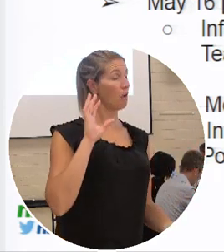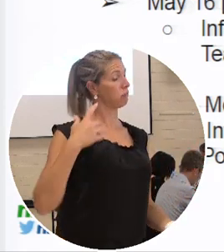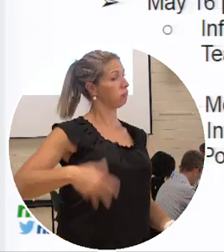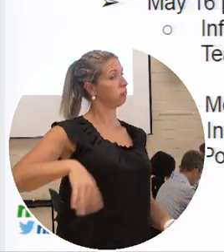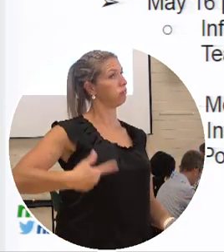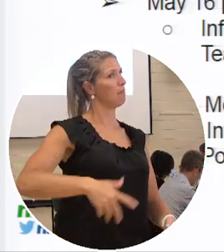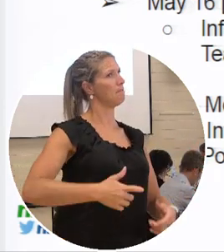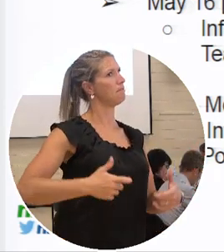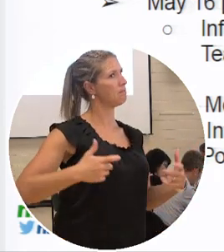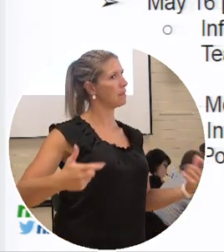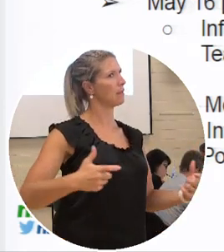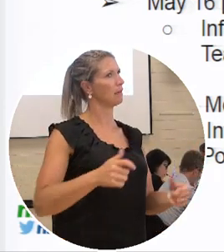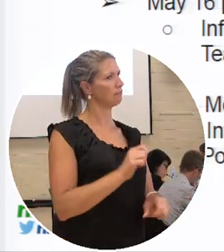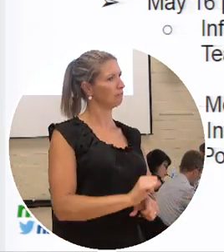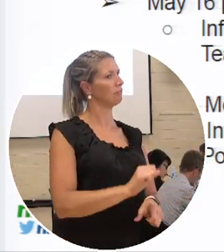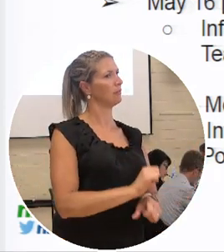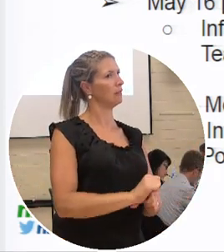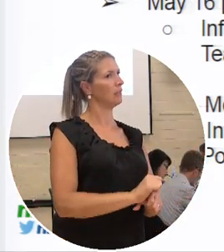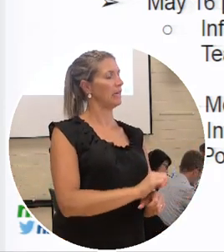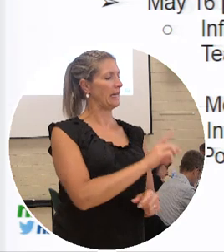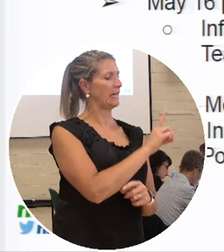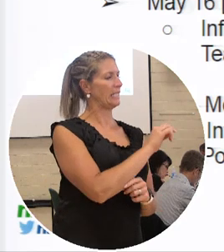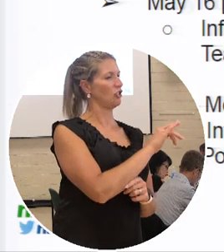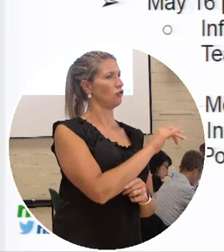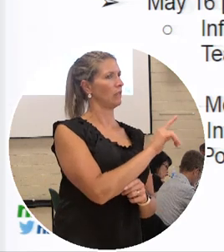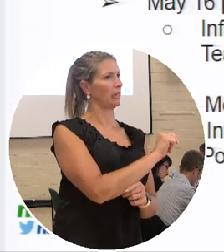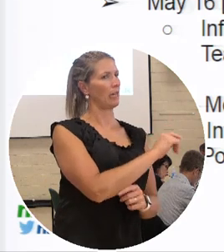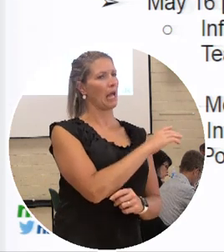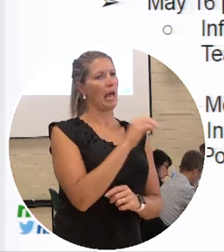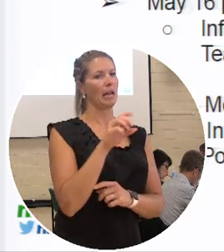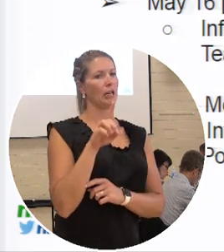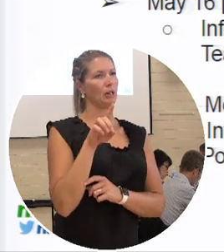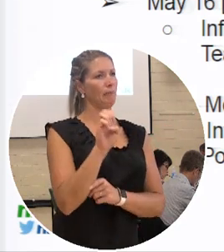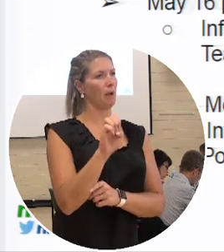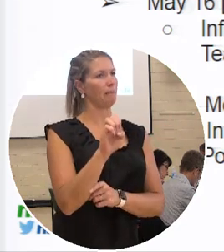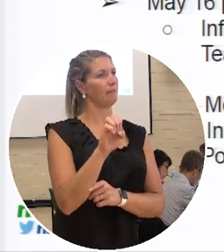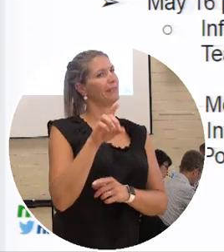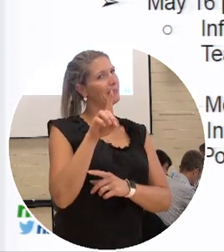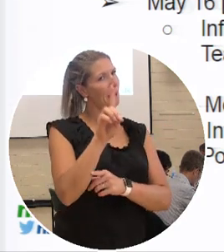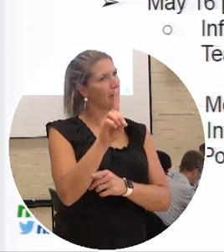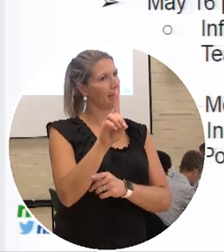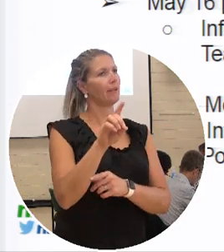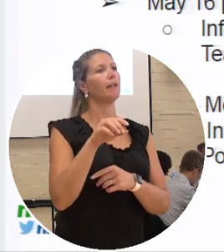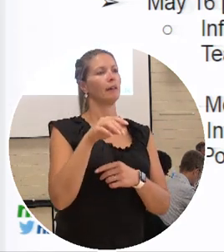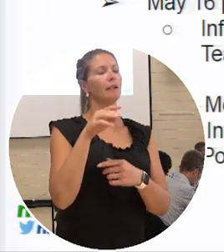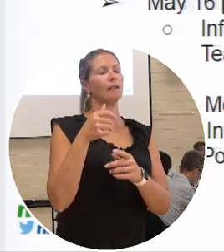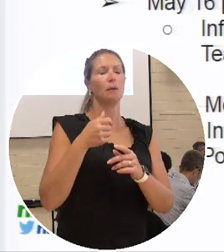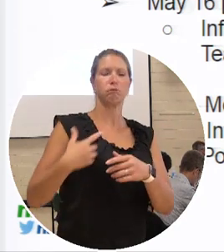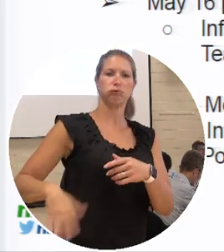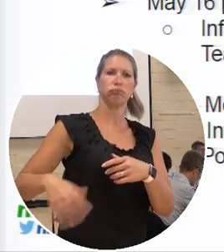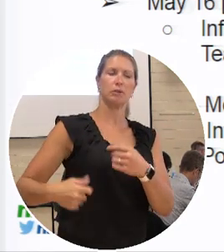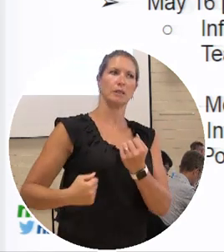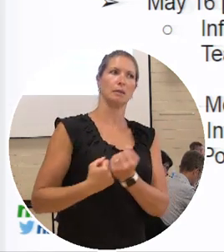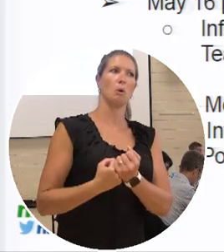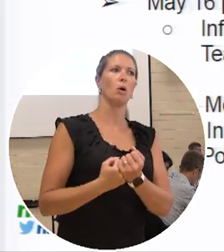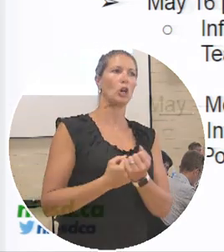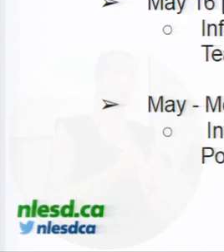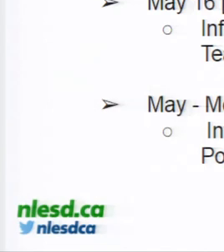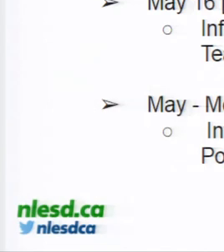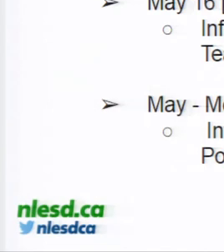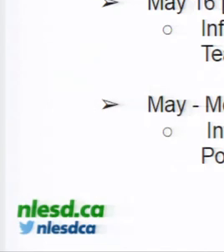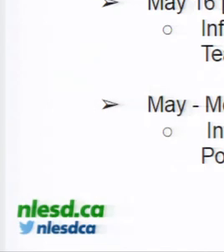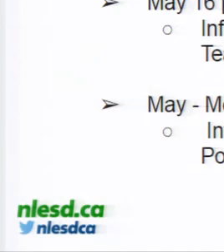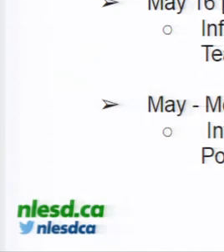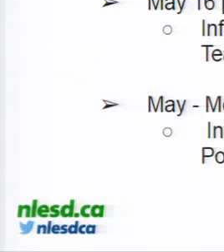effort, collaborative effort between the district and the department. Significant supports in the area of human resources,